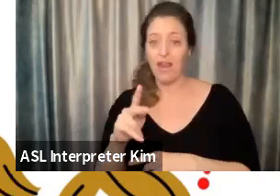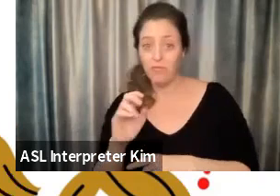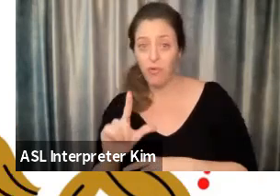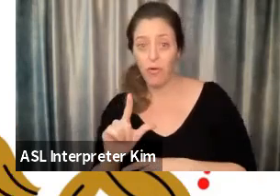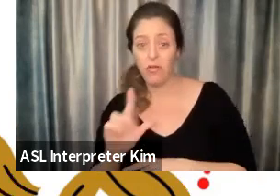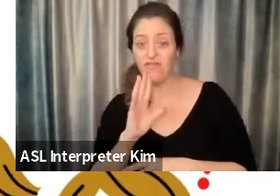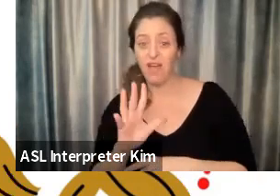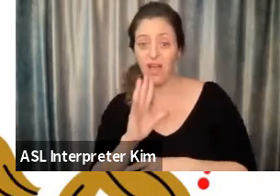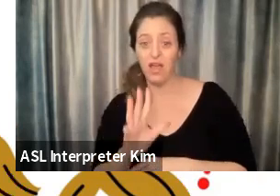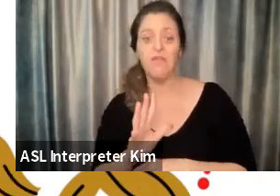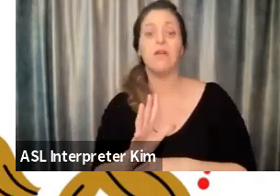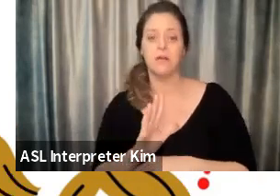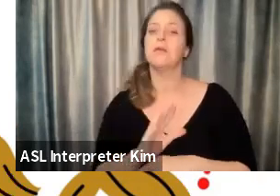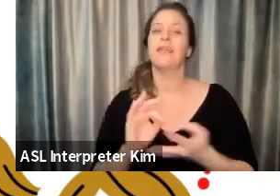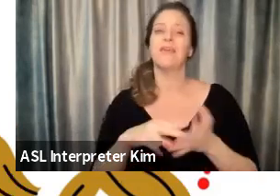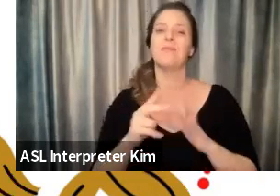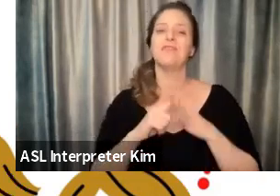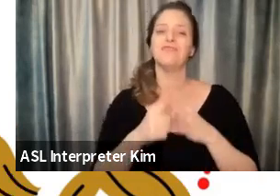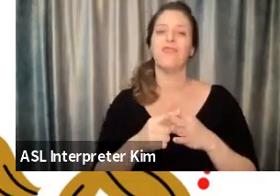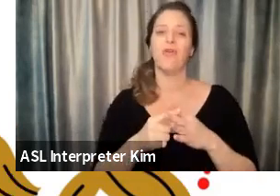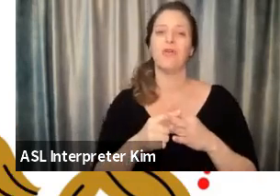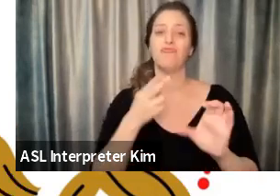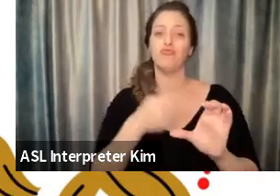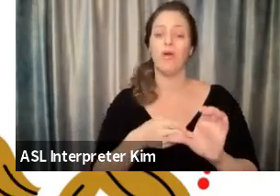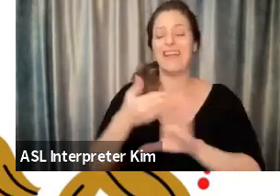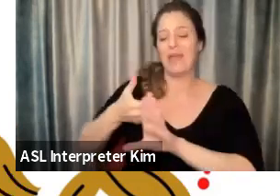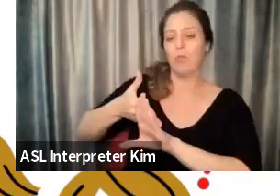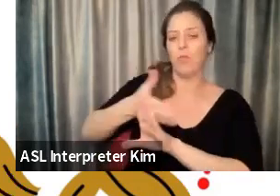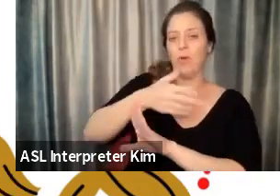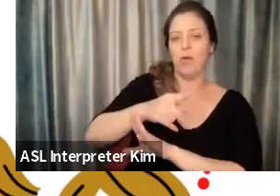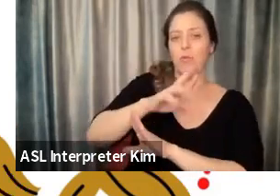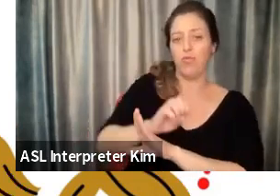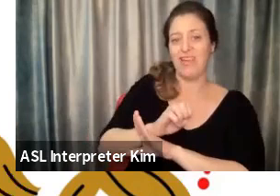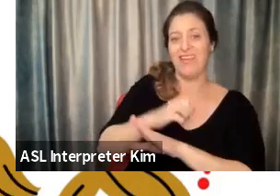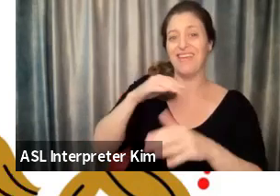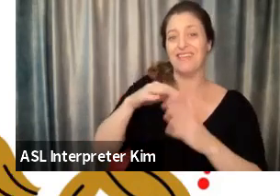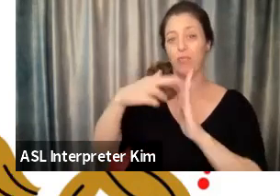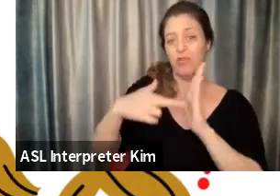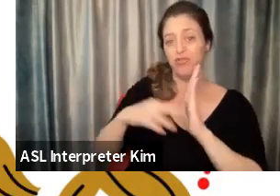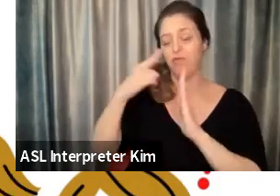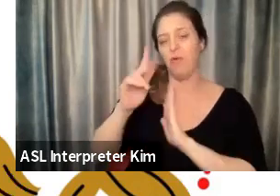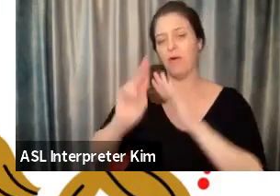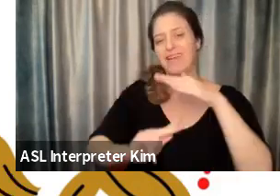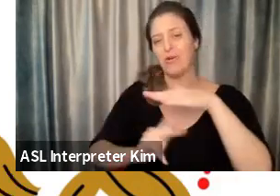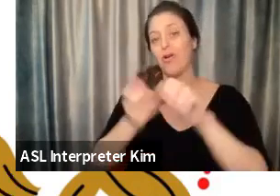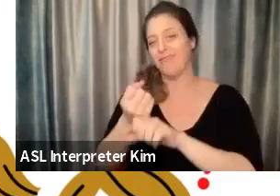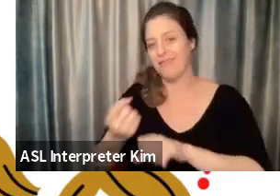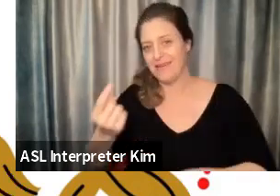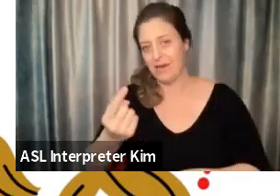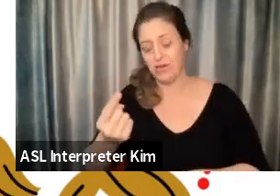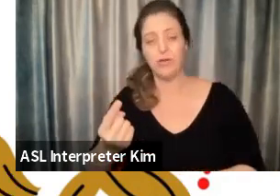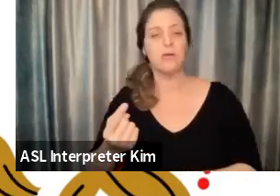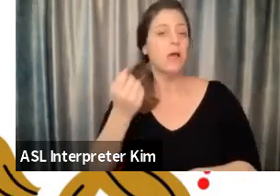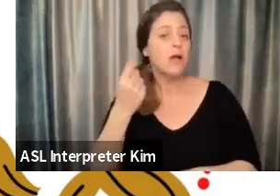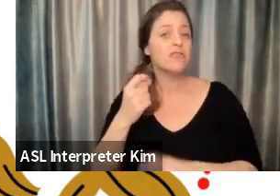and then they're ready to start enroll, in this case, pre-enrolling for kindergarten for next year. The state of California back a couple